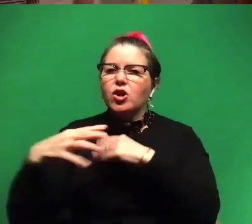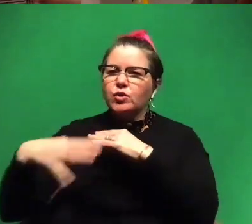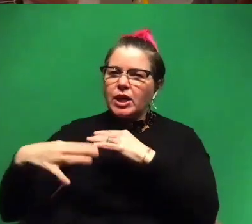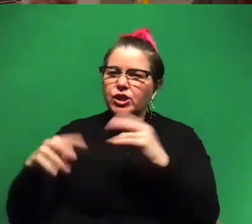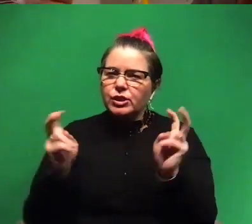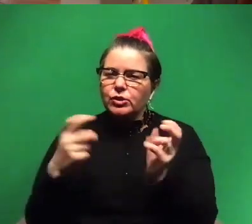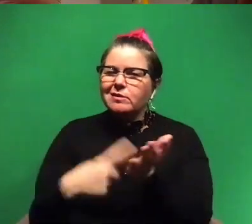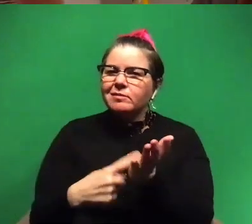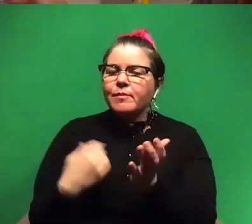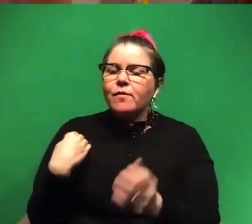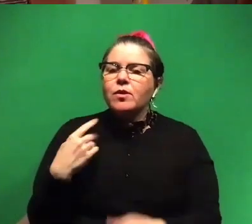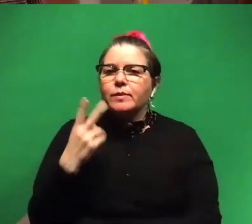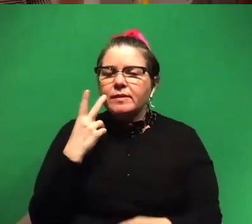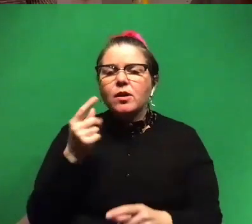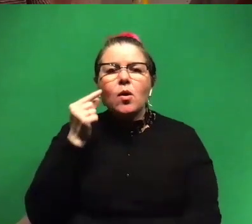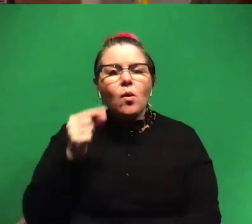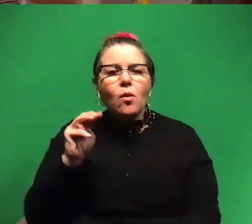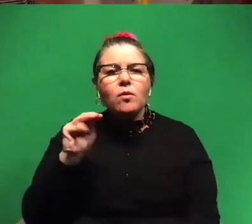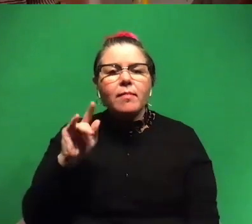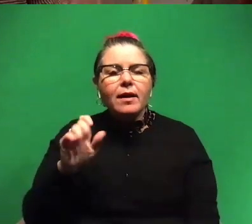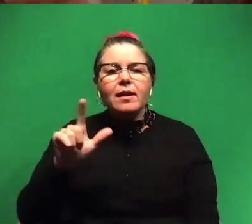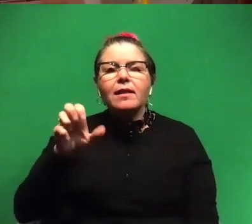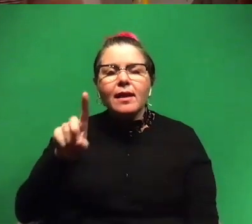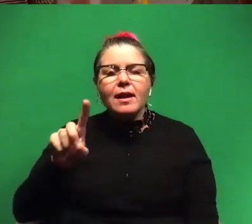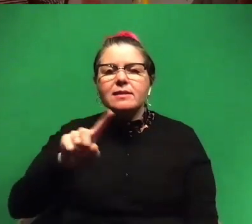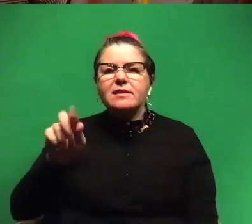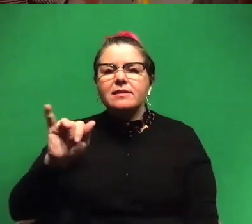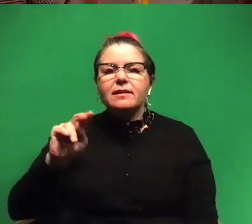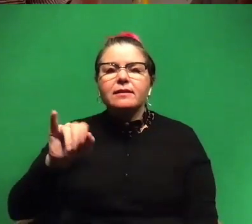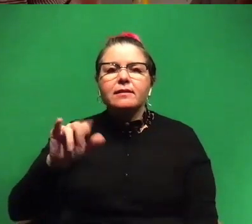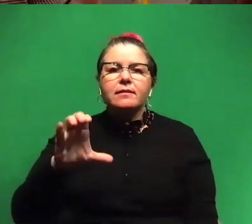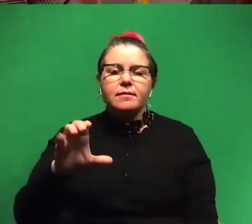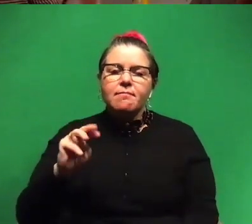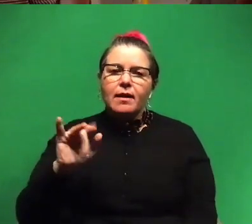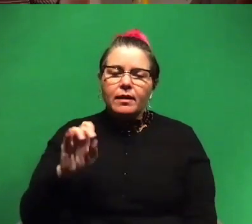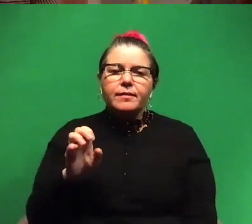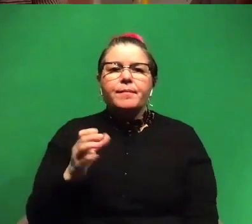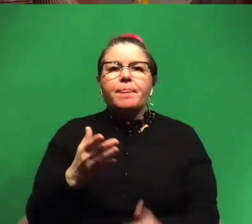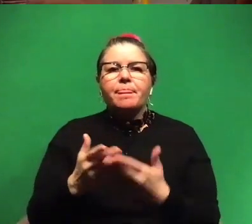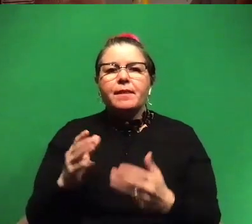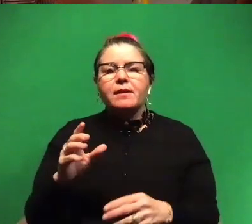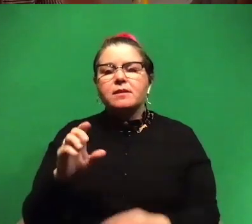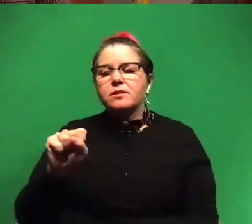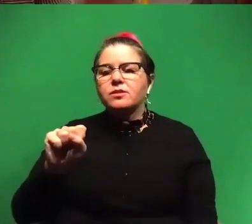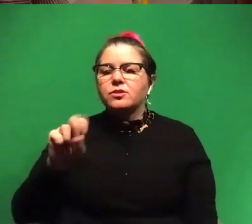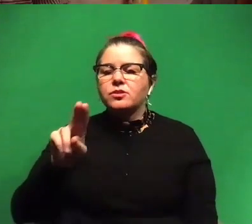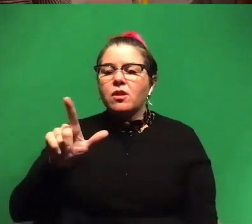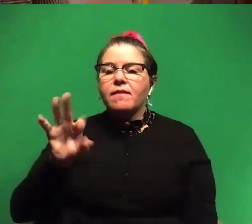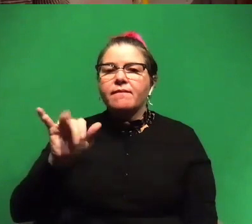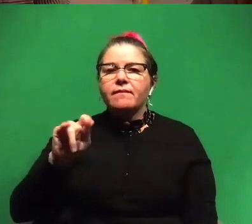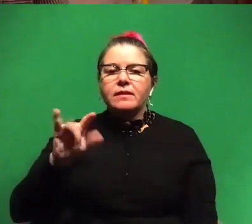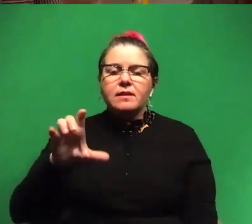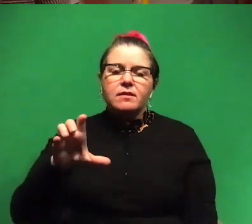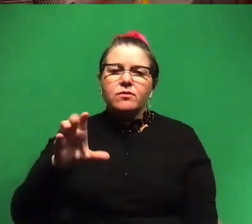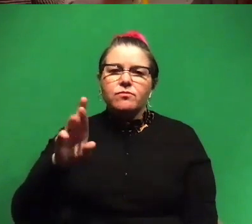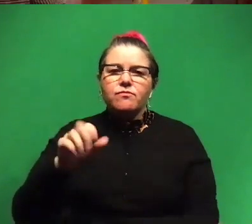usually what you see from like gold mines or lead and zinc mines and things that are in what's called sulfidic rock, which is, there's a lot of